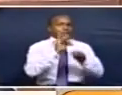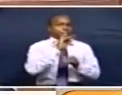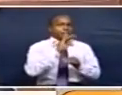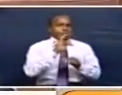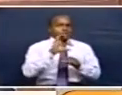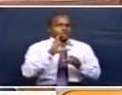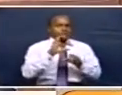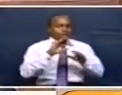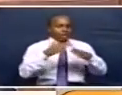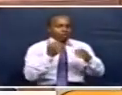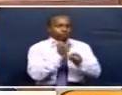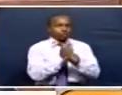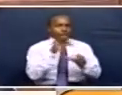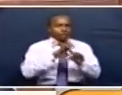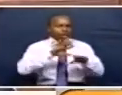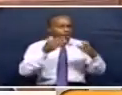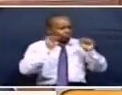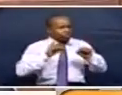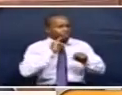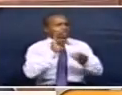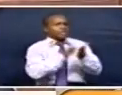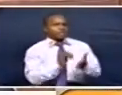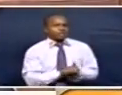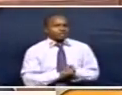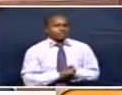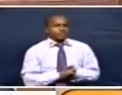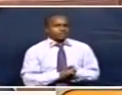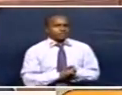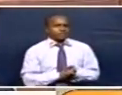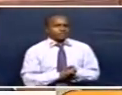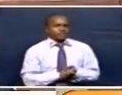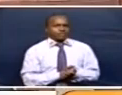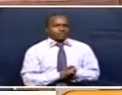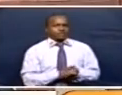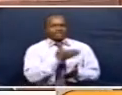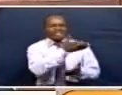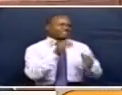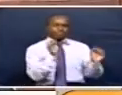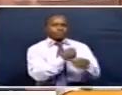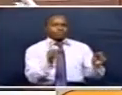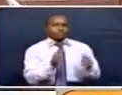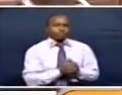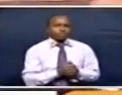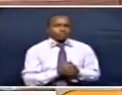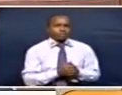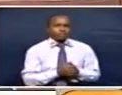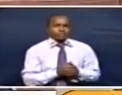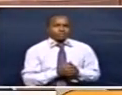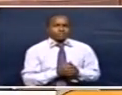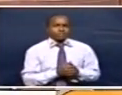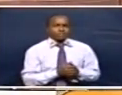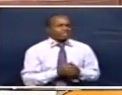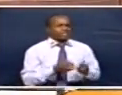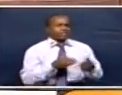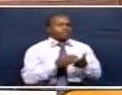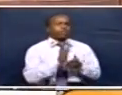How possible is that? In any way in the world. That would shock everybody. I mean, that is ridiculous. I mean, even it bears common